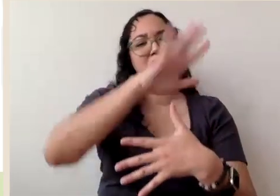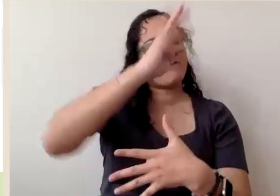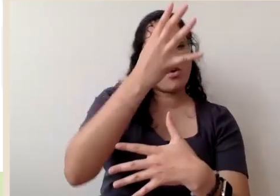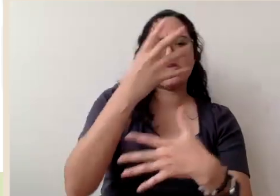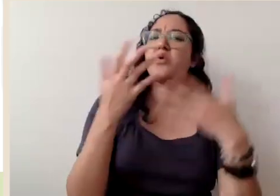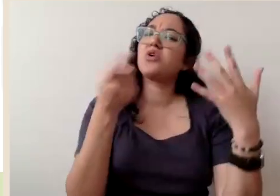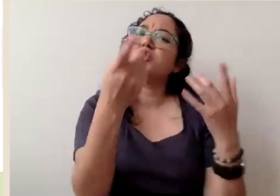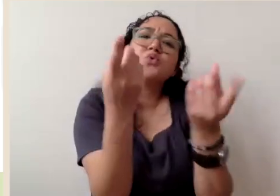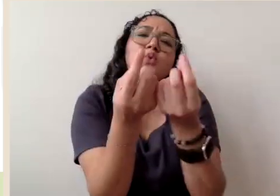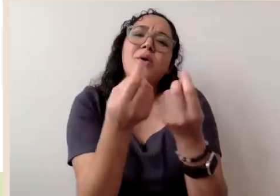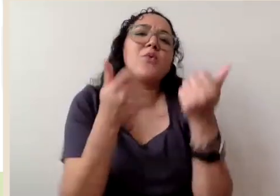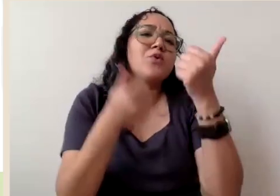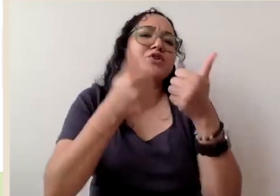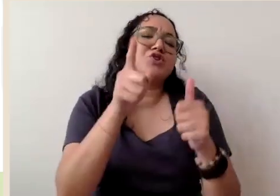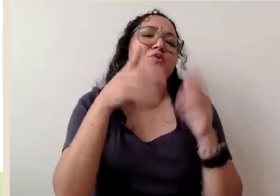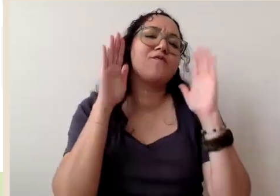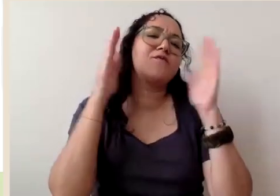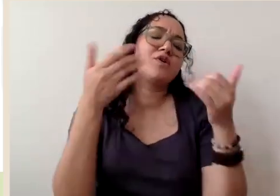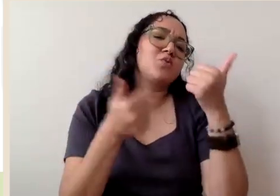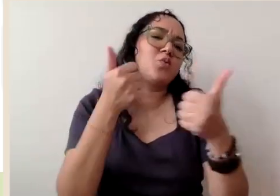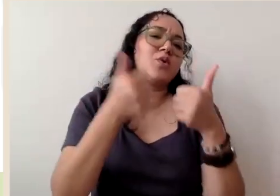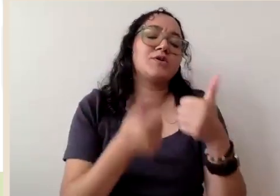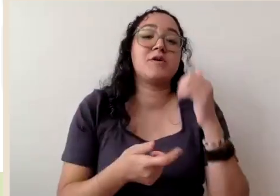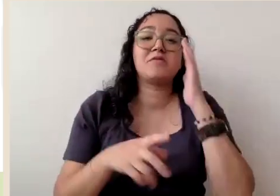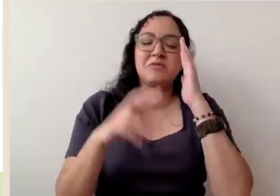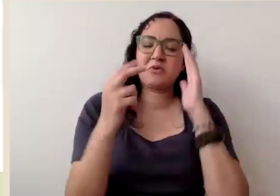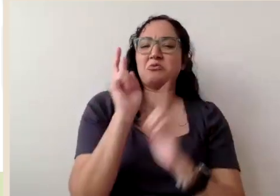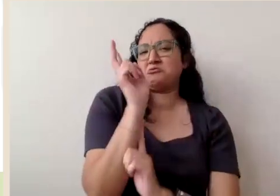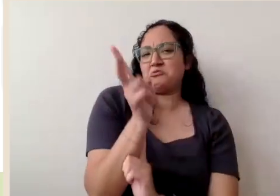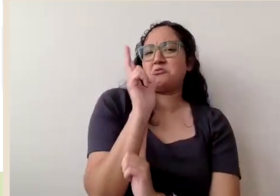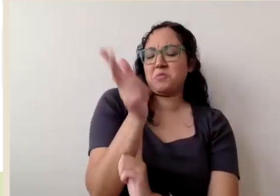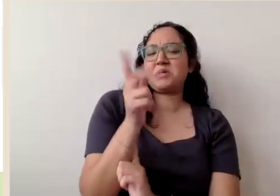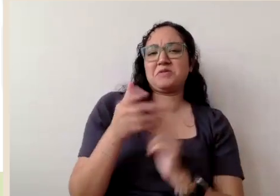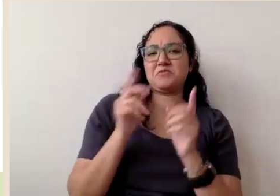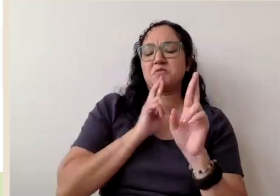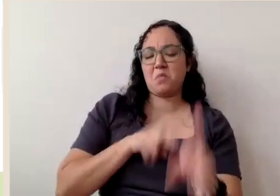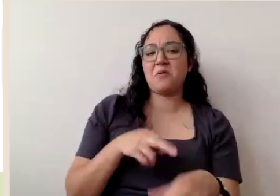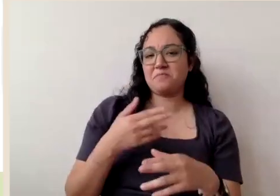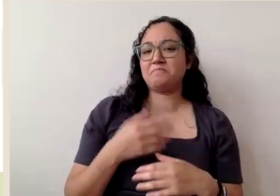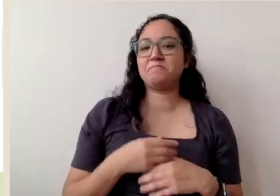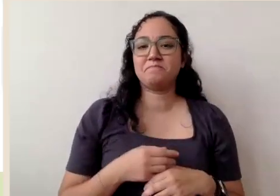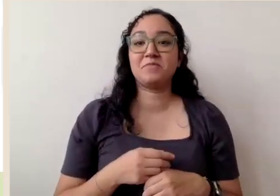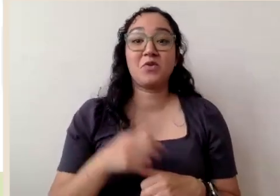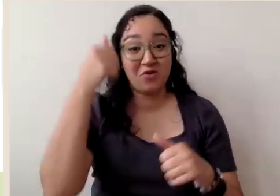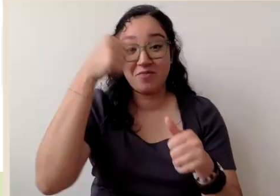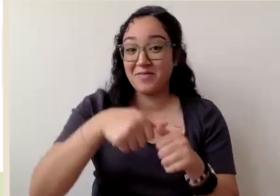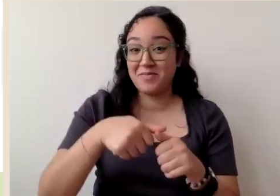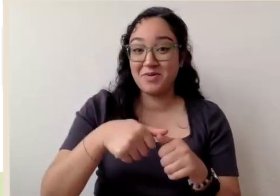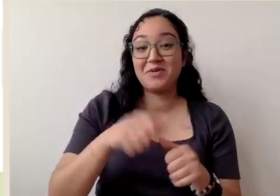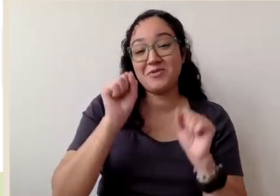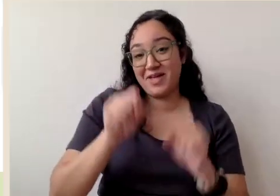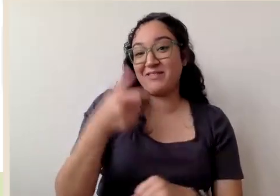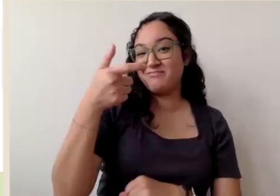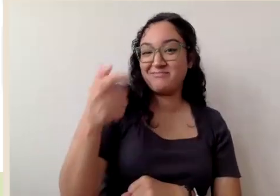do? Which students would you target here? I'm going to give us about 2 to 3 minutes to respond to this poll. Remember, you can either scan the